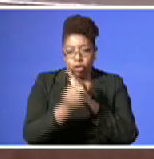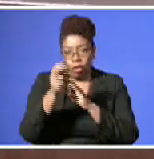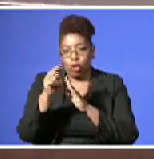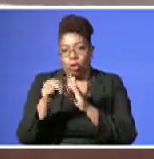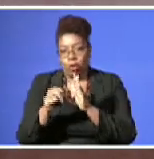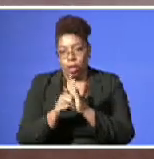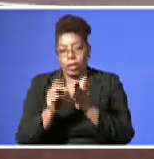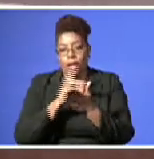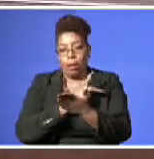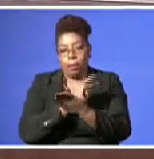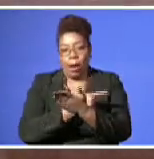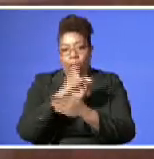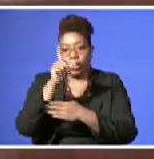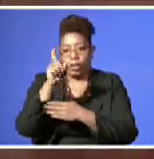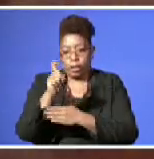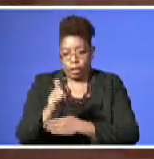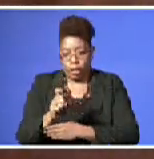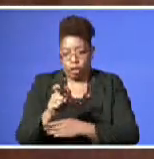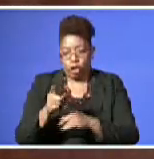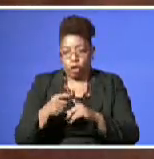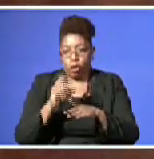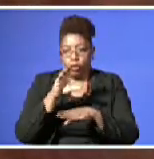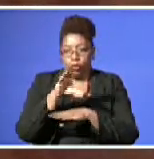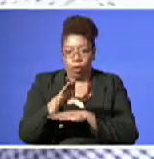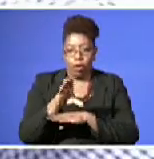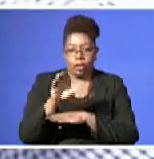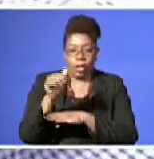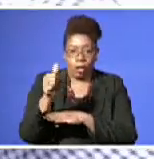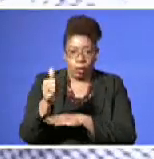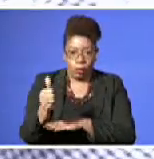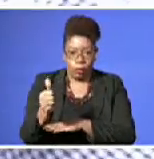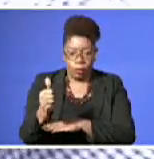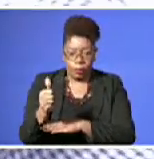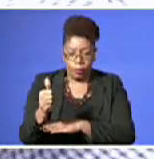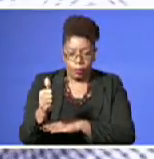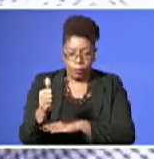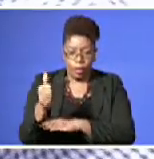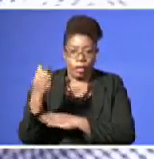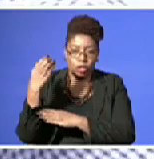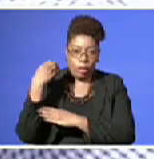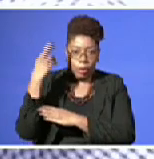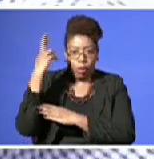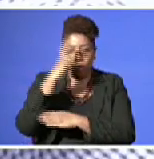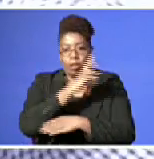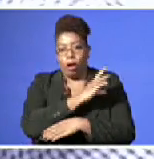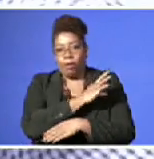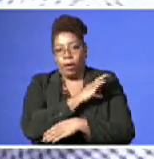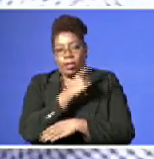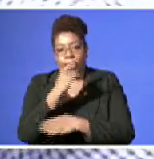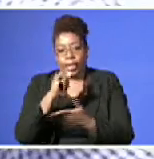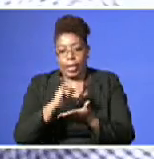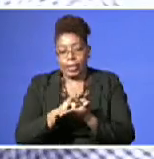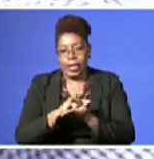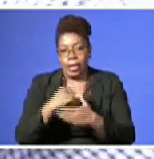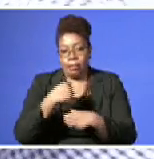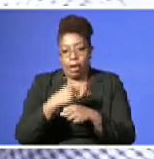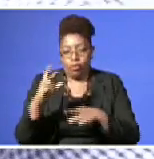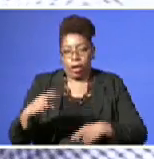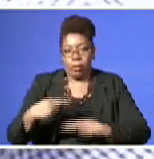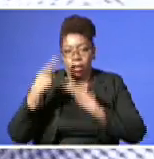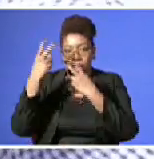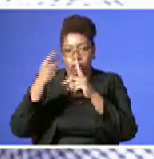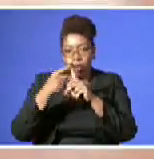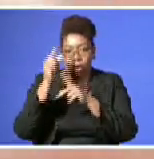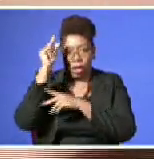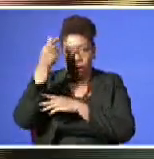has the powers it needs to enforce its own rulings. Chairman Robert Farquharson says the council made recommendations to the government back